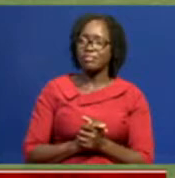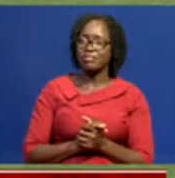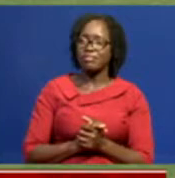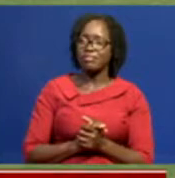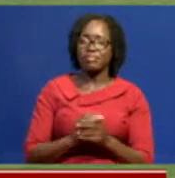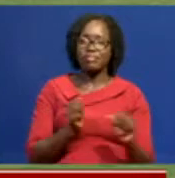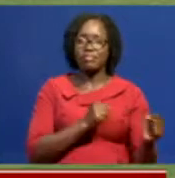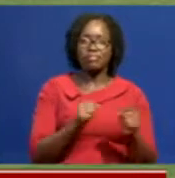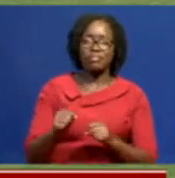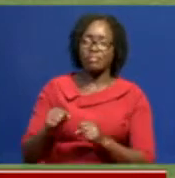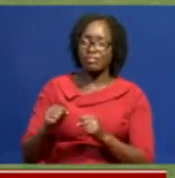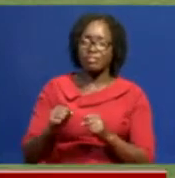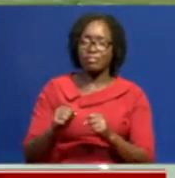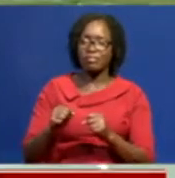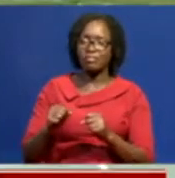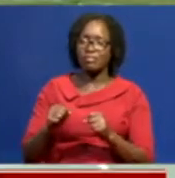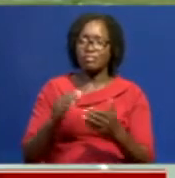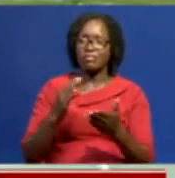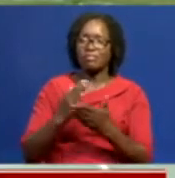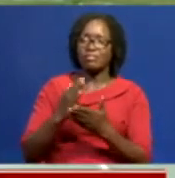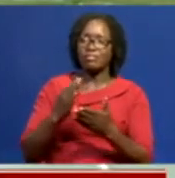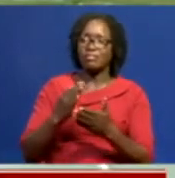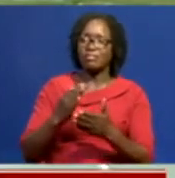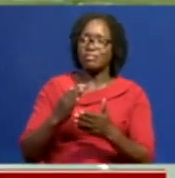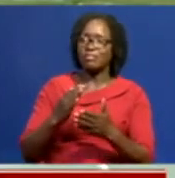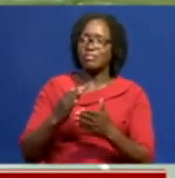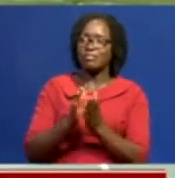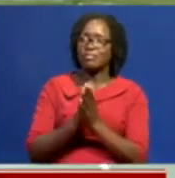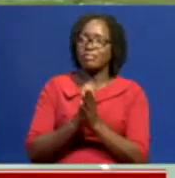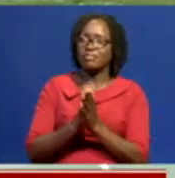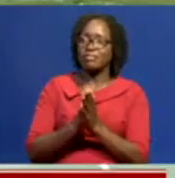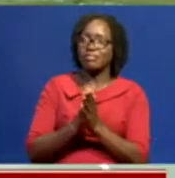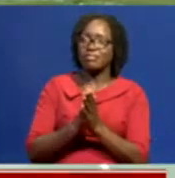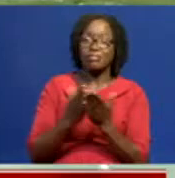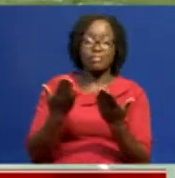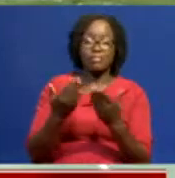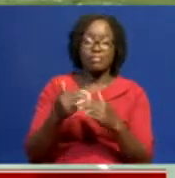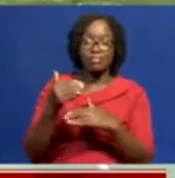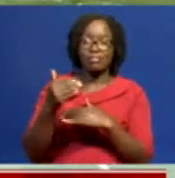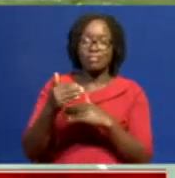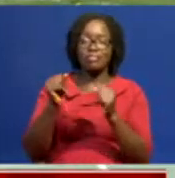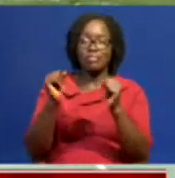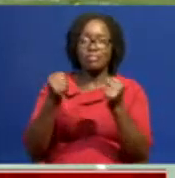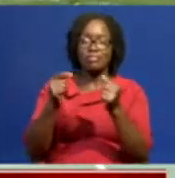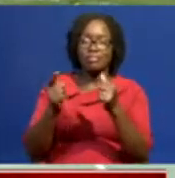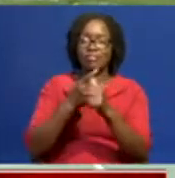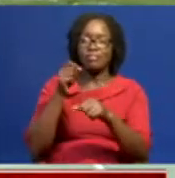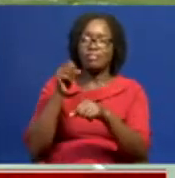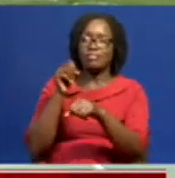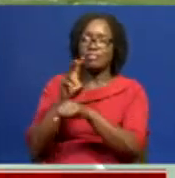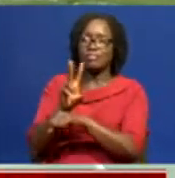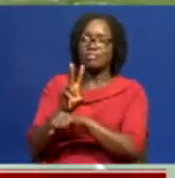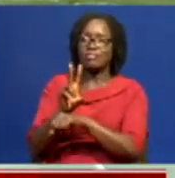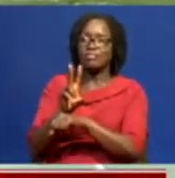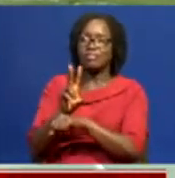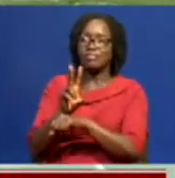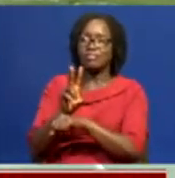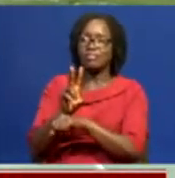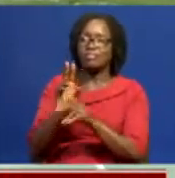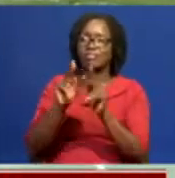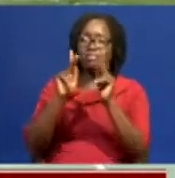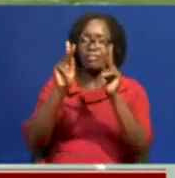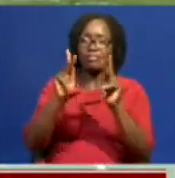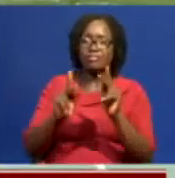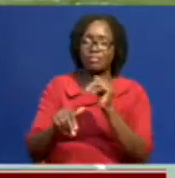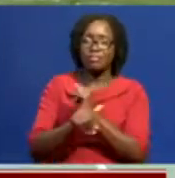Outstanding Homabay shot stopper Badan Odunga put Homabay in the driving seat after he saved the first penalty kick taken by Kisumu